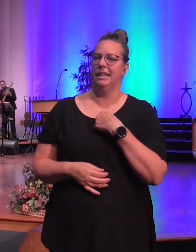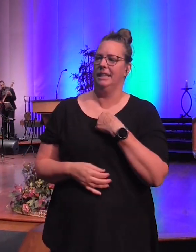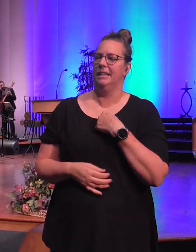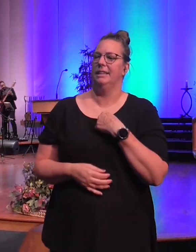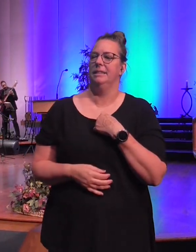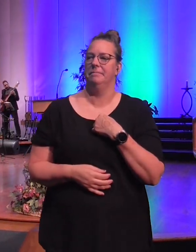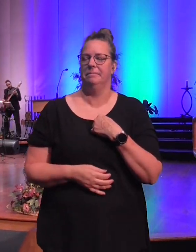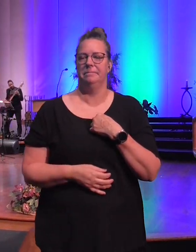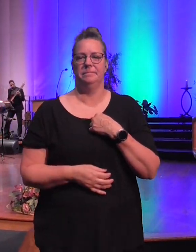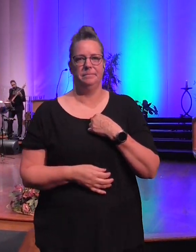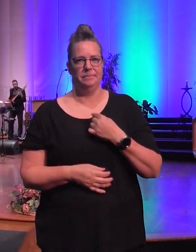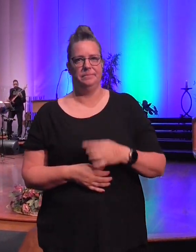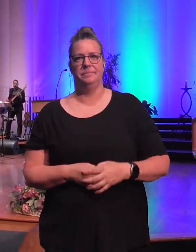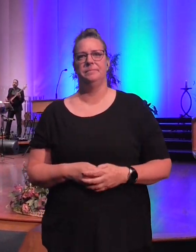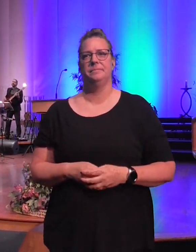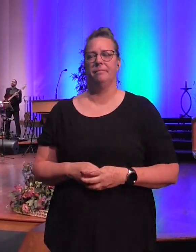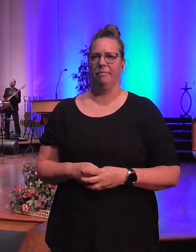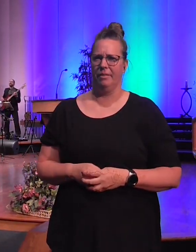me.